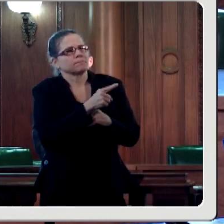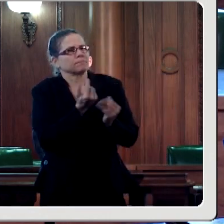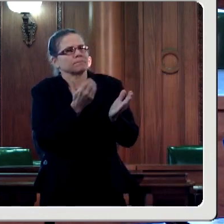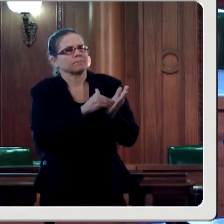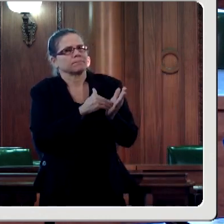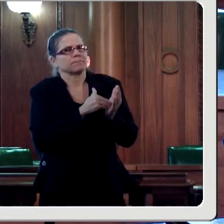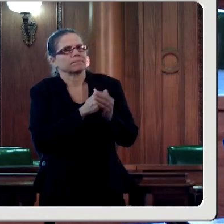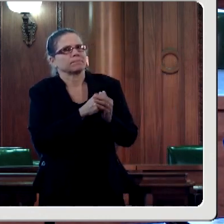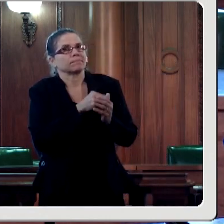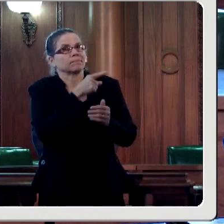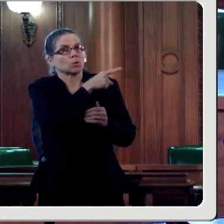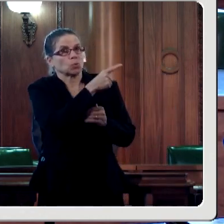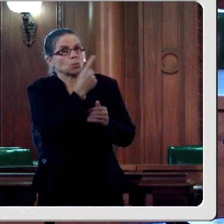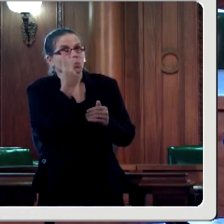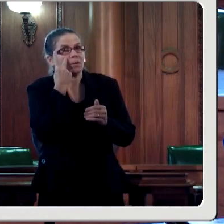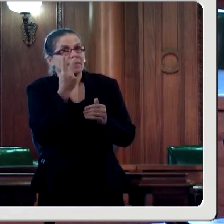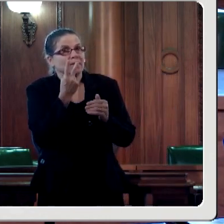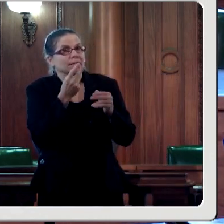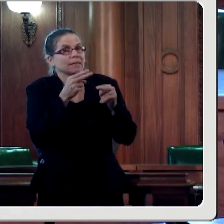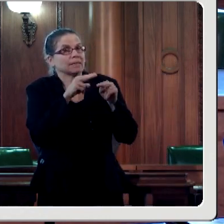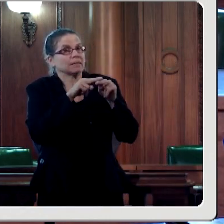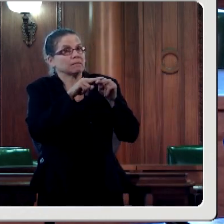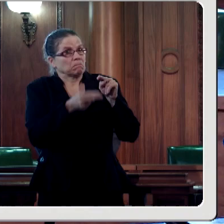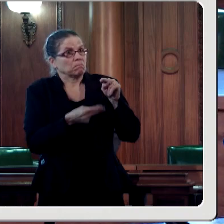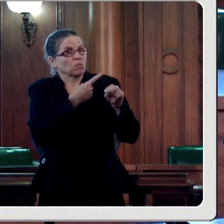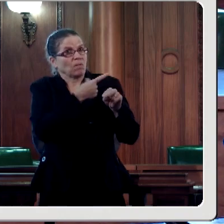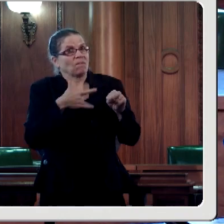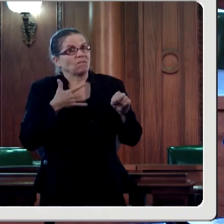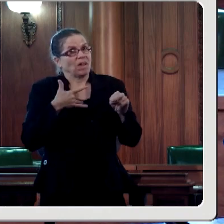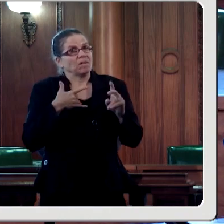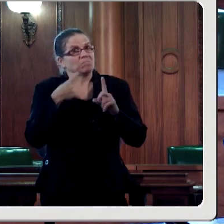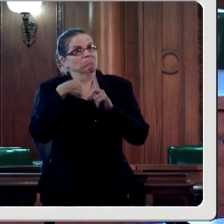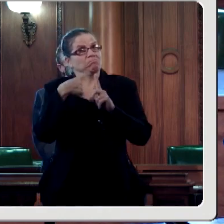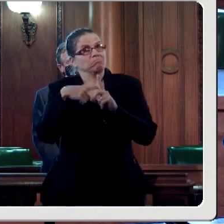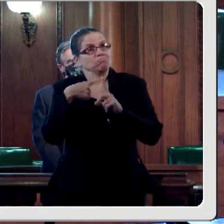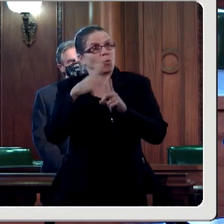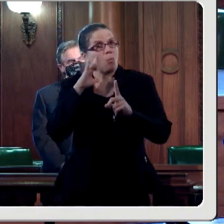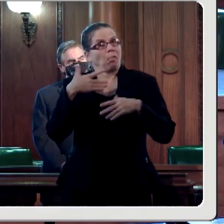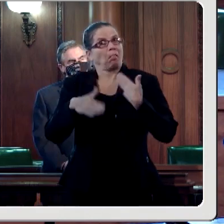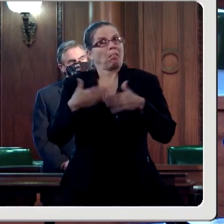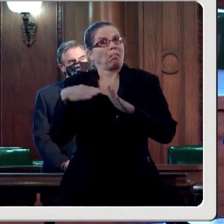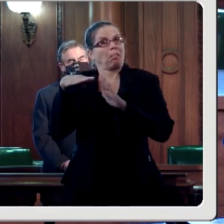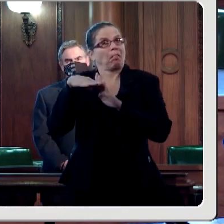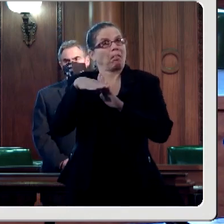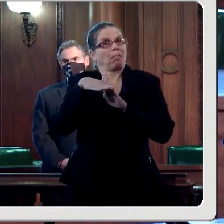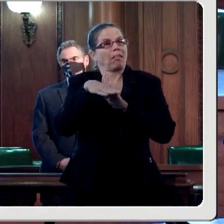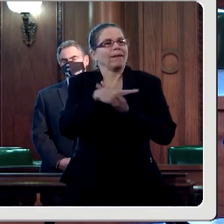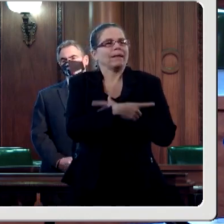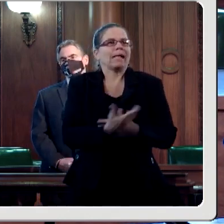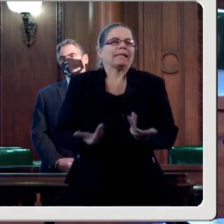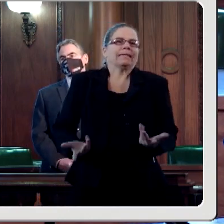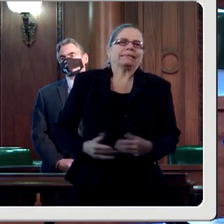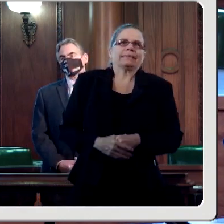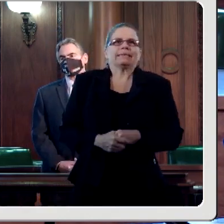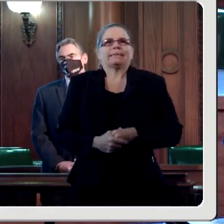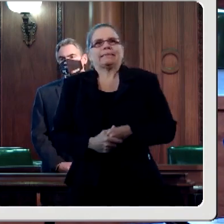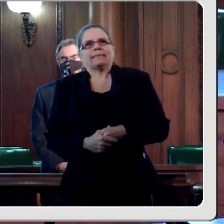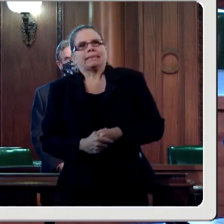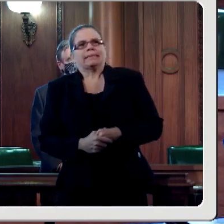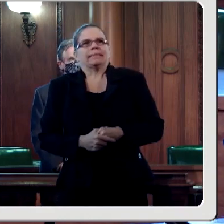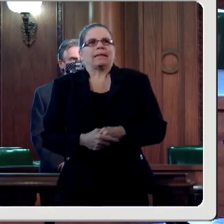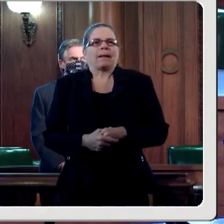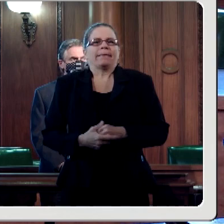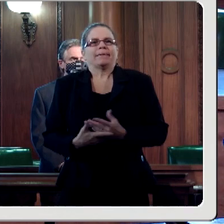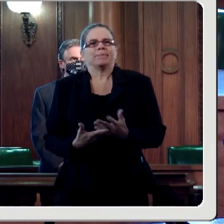go down? The positive trend, I think, was probably the 1% trend that we had